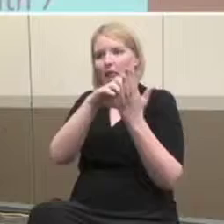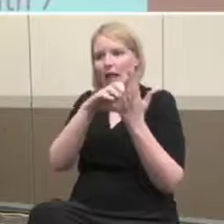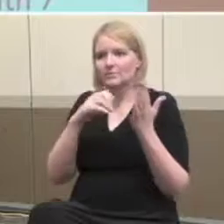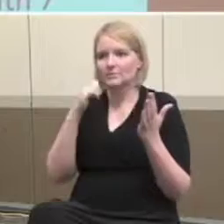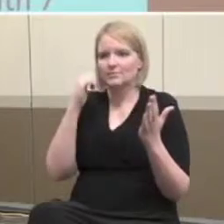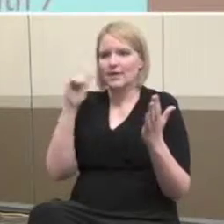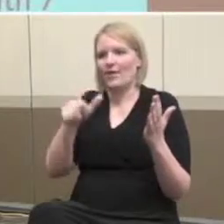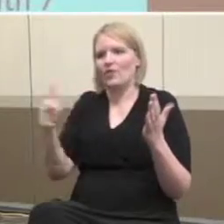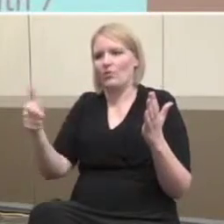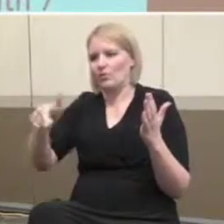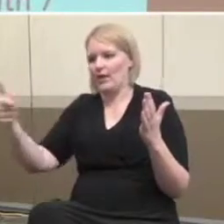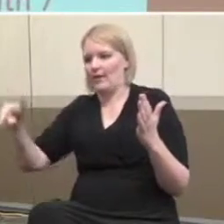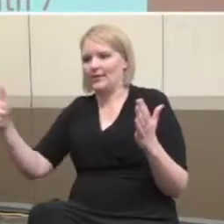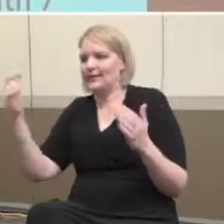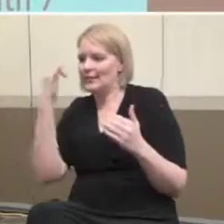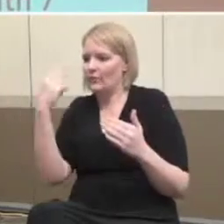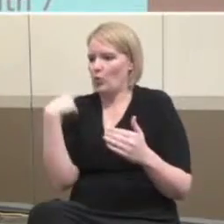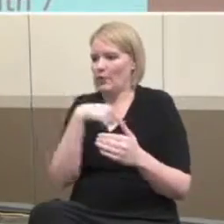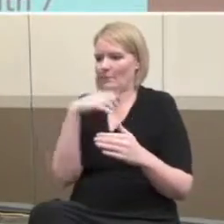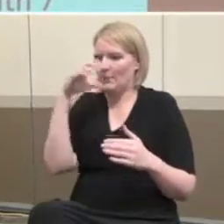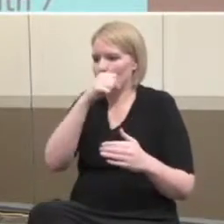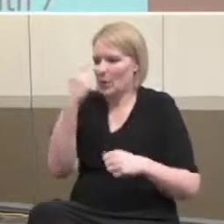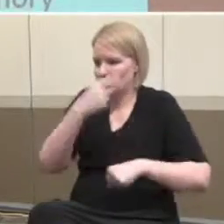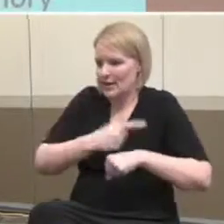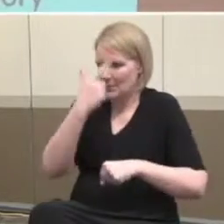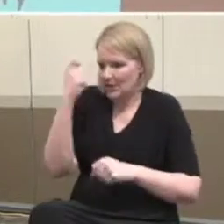if we missed a day because of special or something, we missed a day.